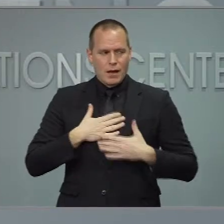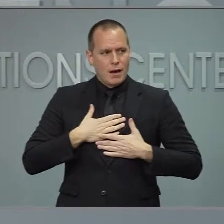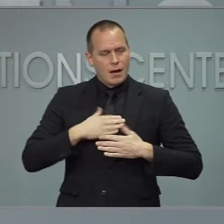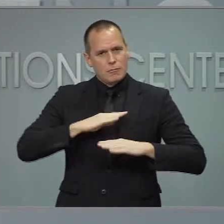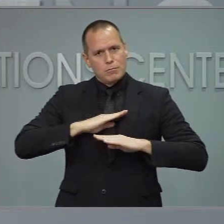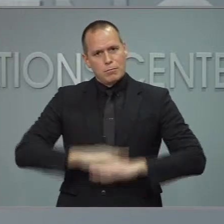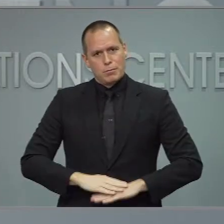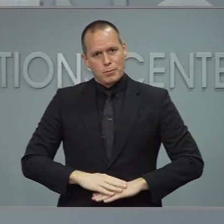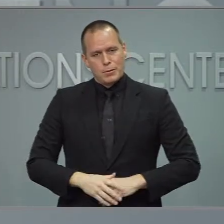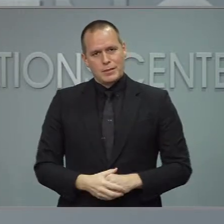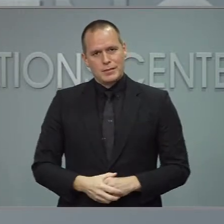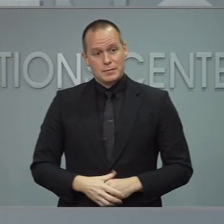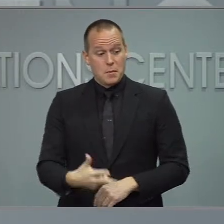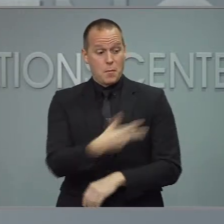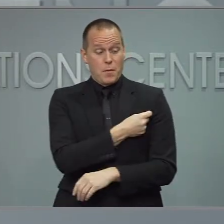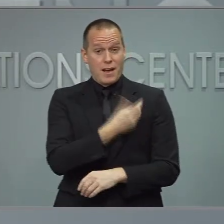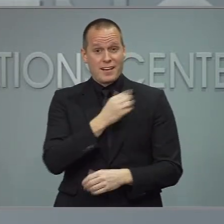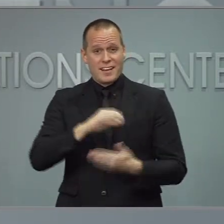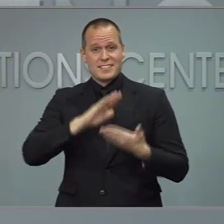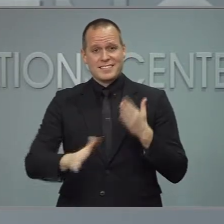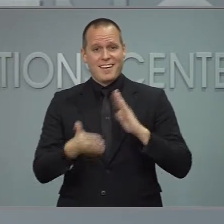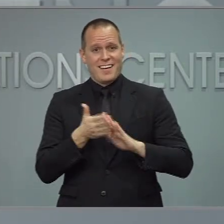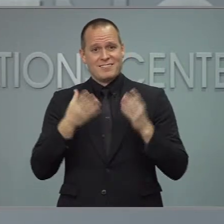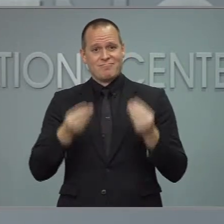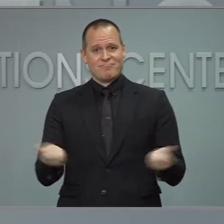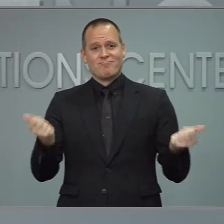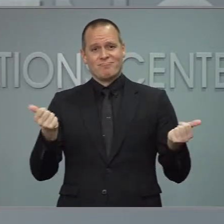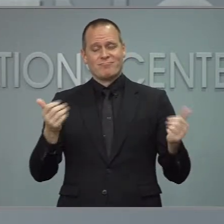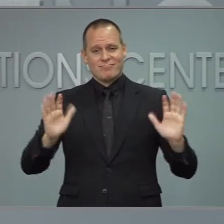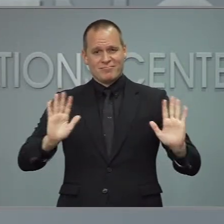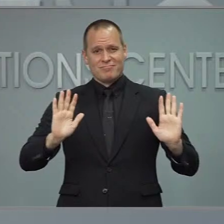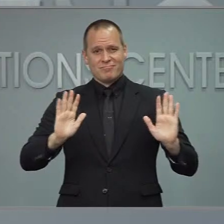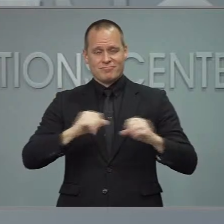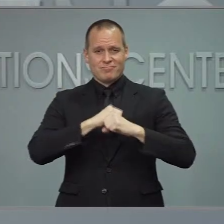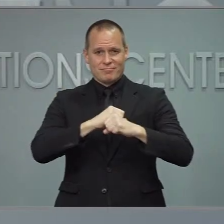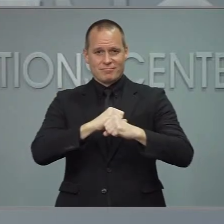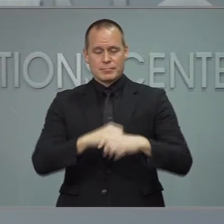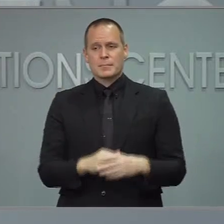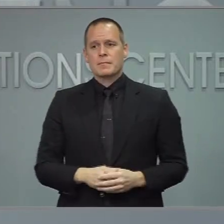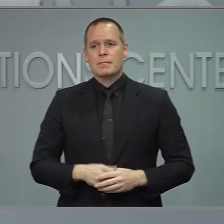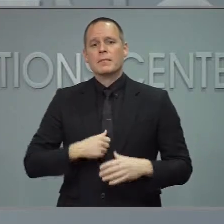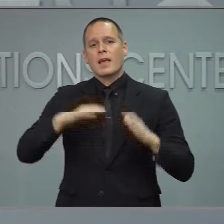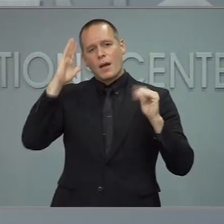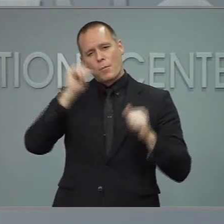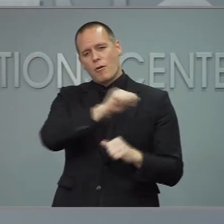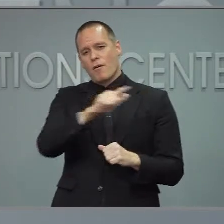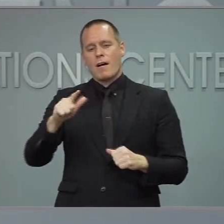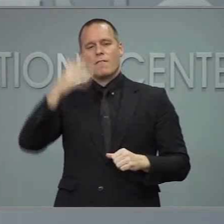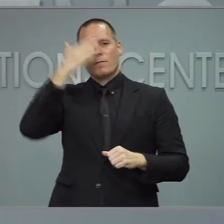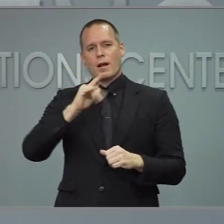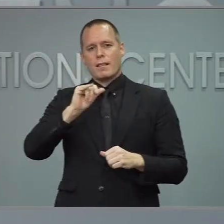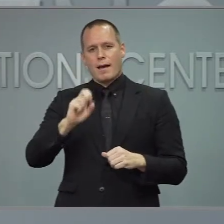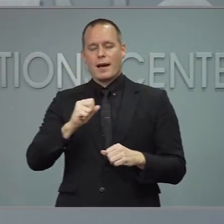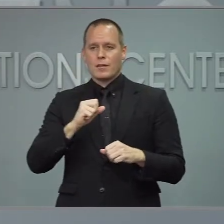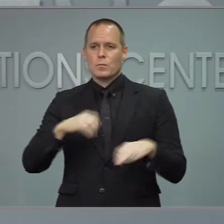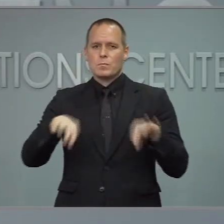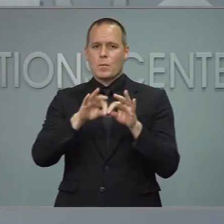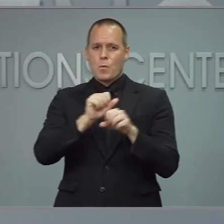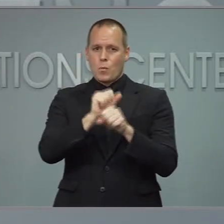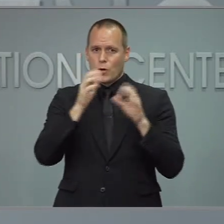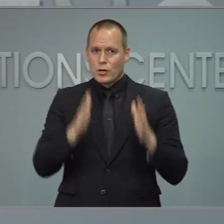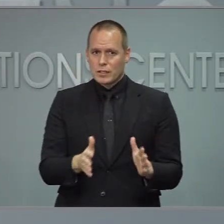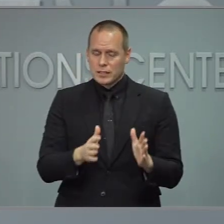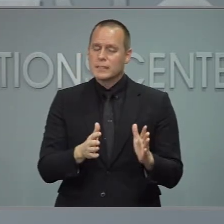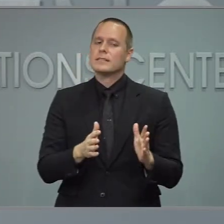relief. One and done. I hope that all frontline essential workers will get their shots too. I had the honor of getting